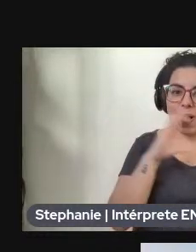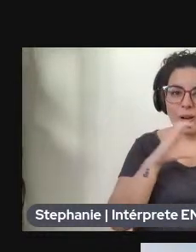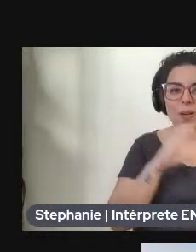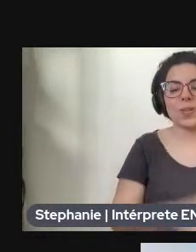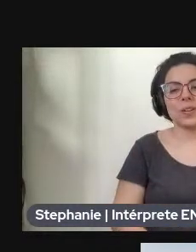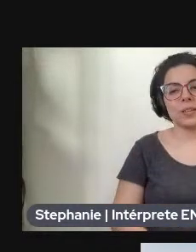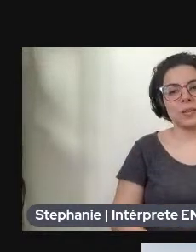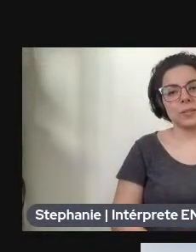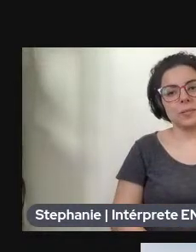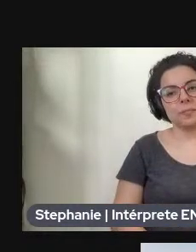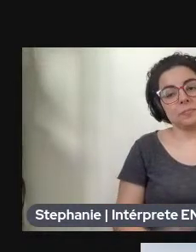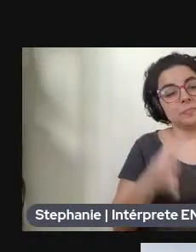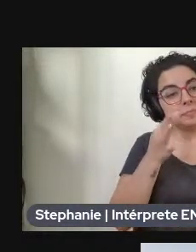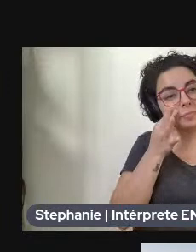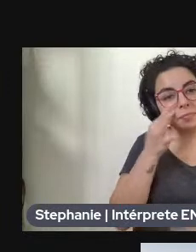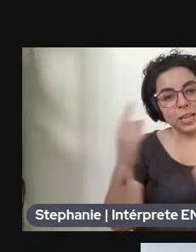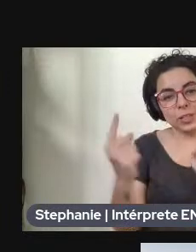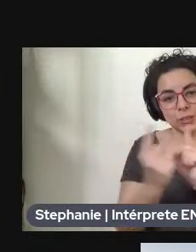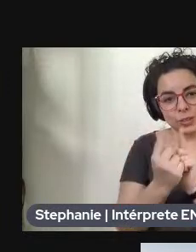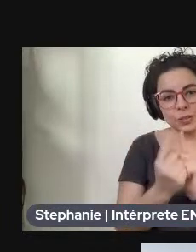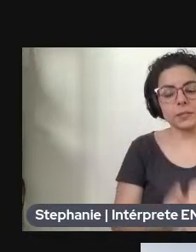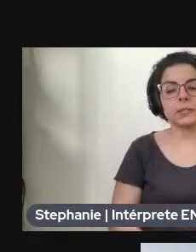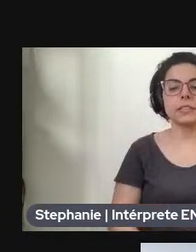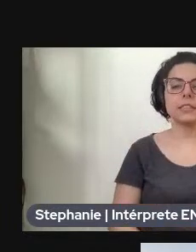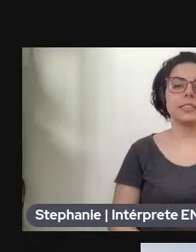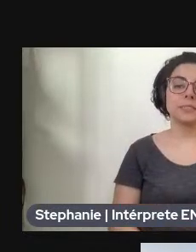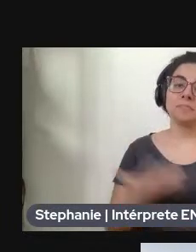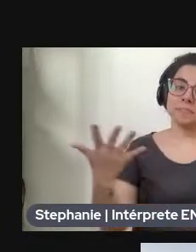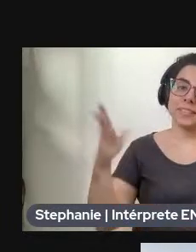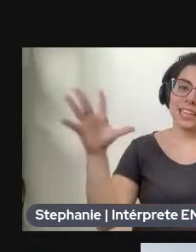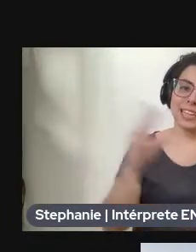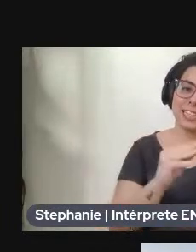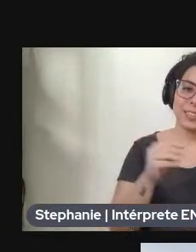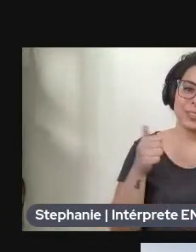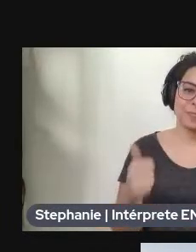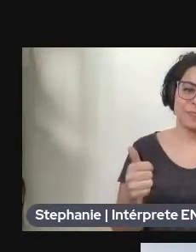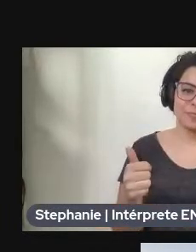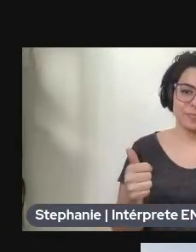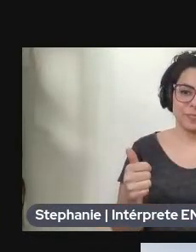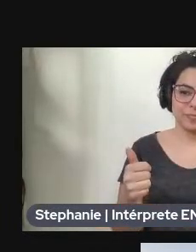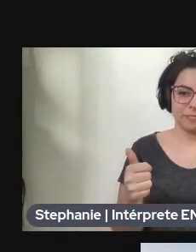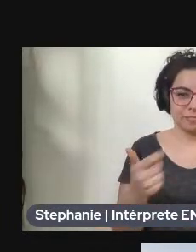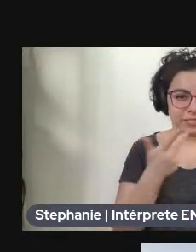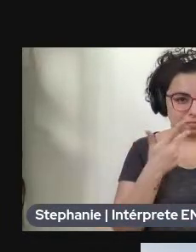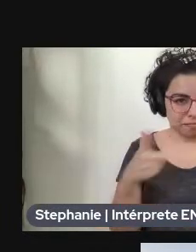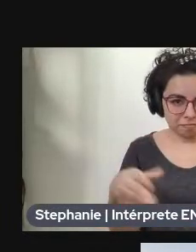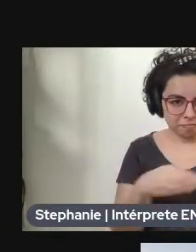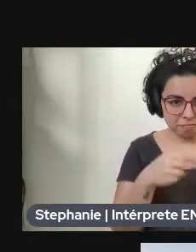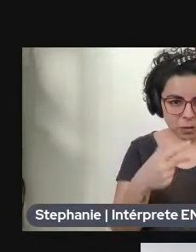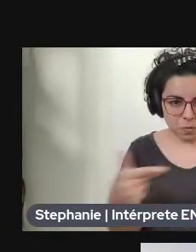in person. And that's it. Do you want to say something else?